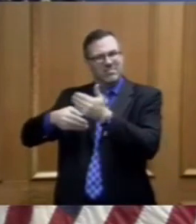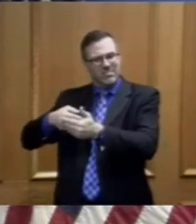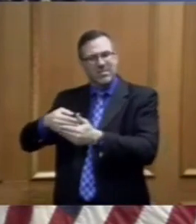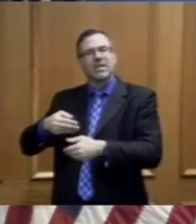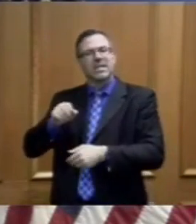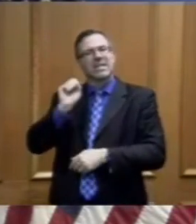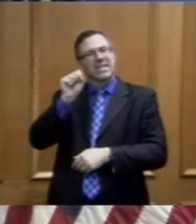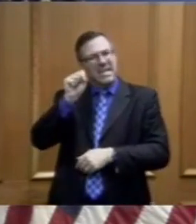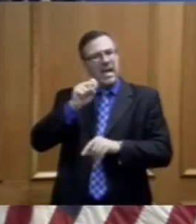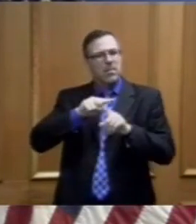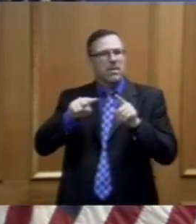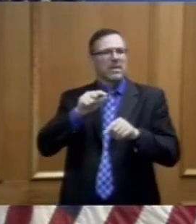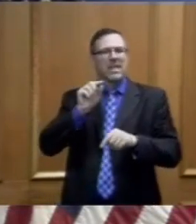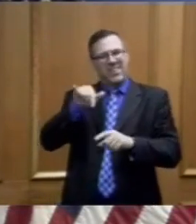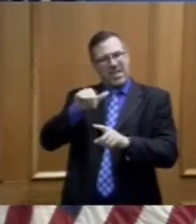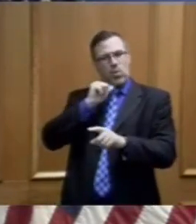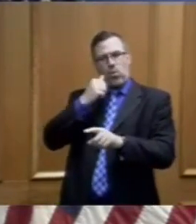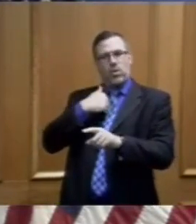same